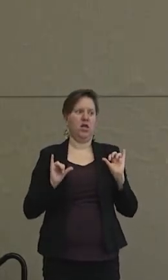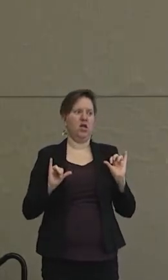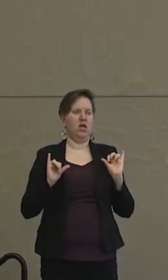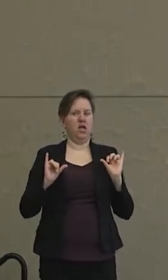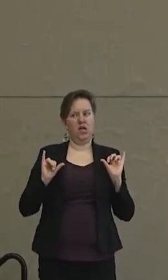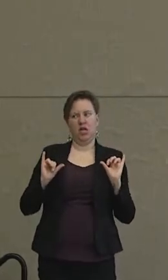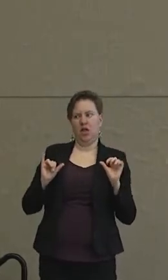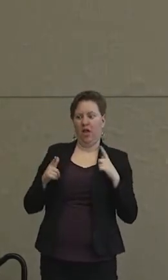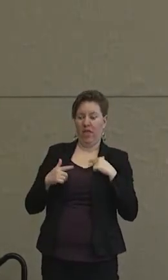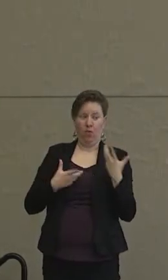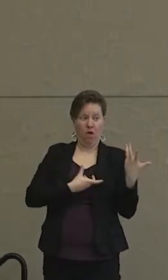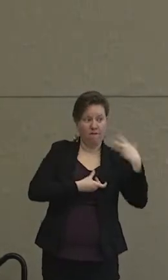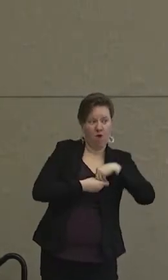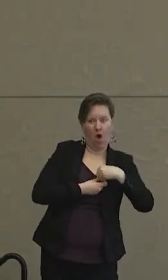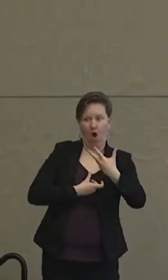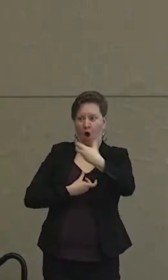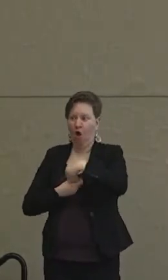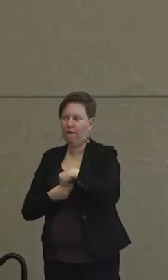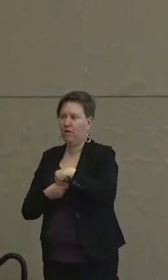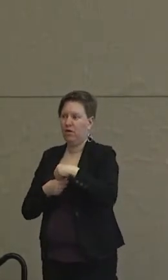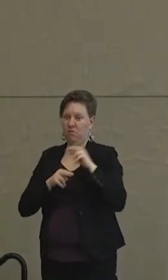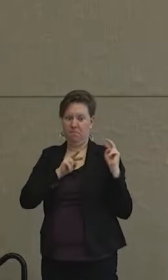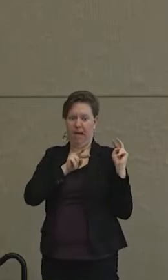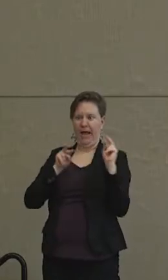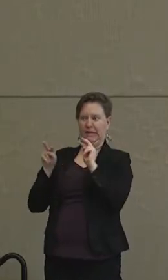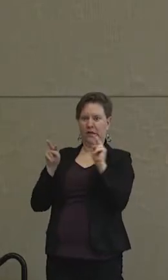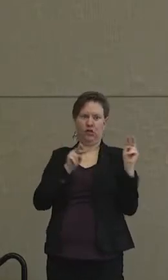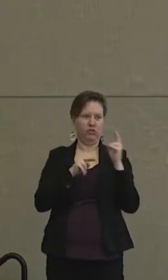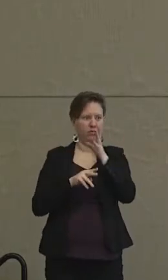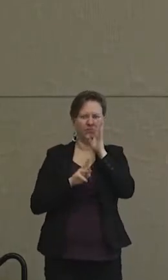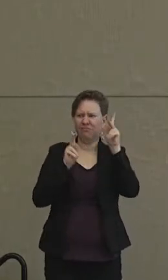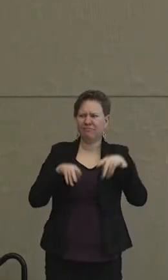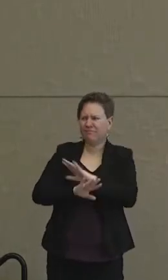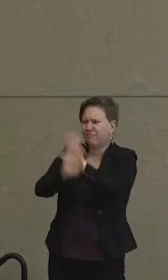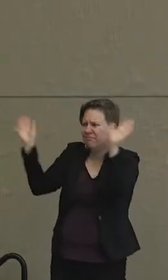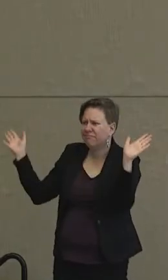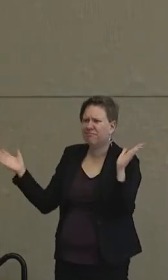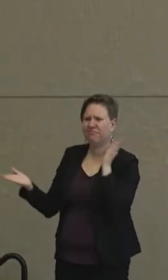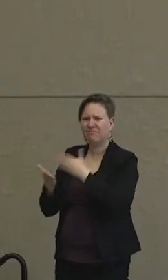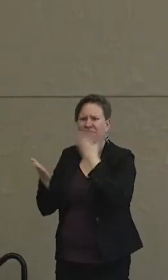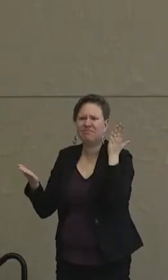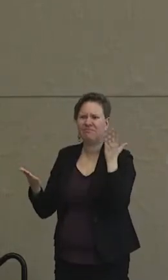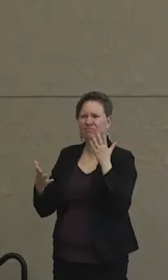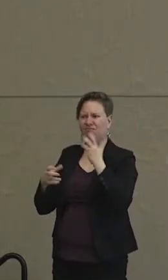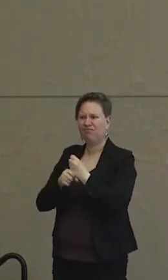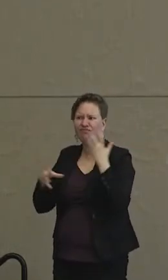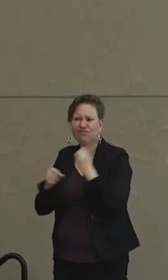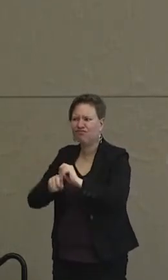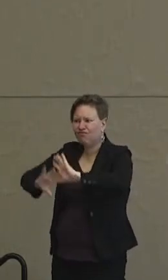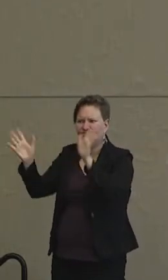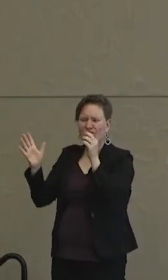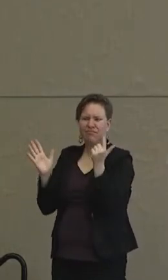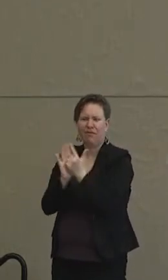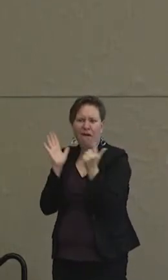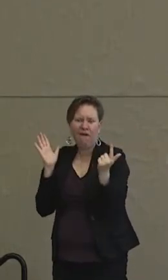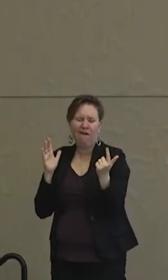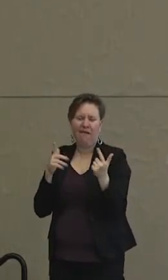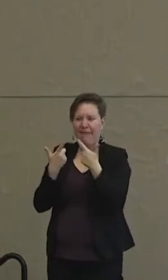embolden bystanders to speak out when against sexist behavior, language, all that kind